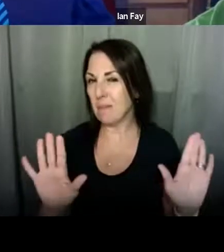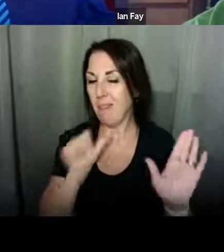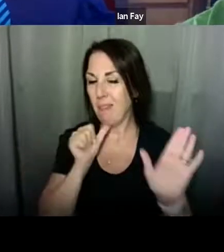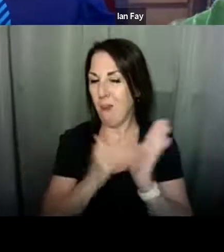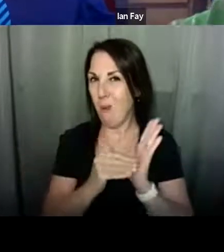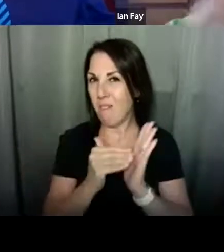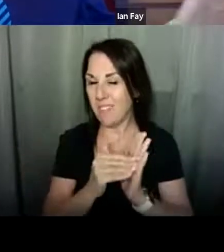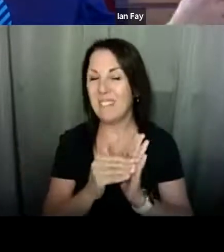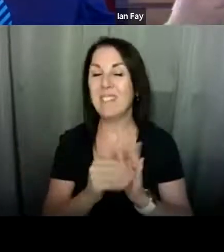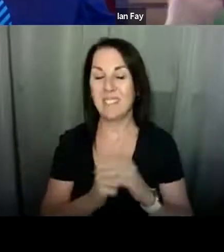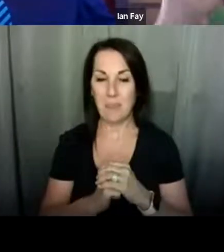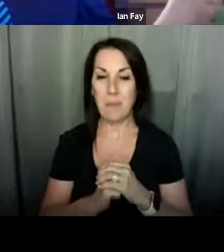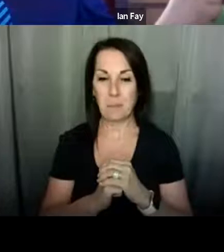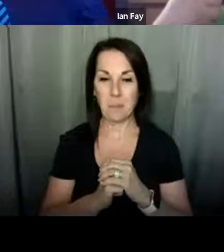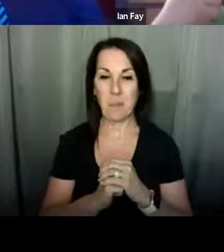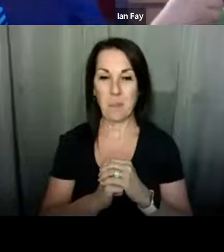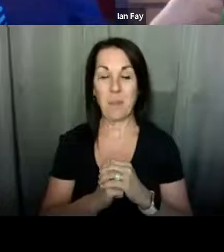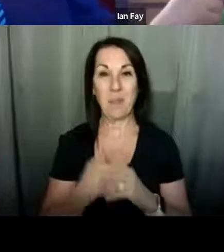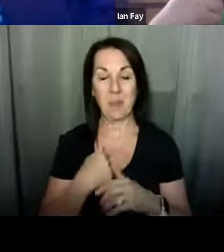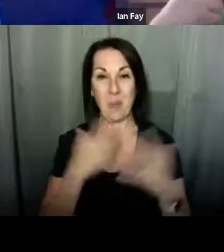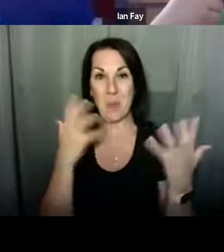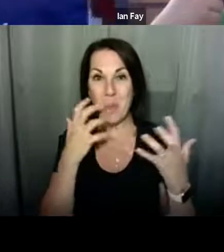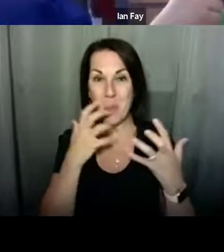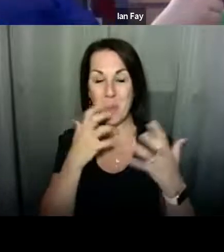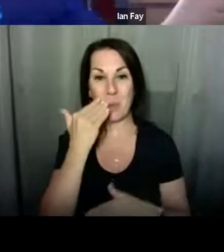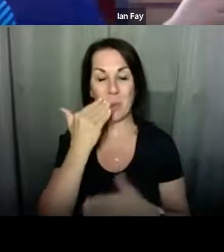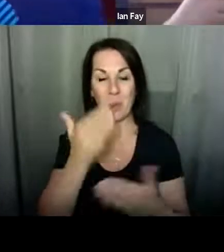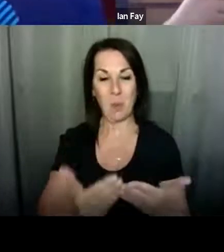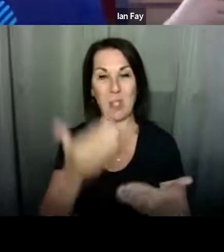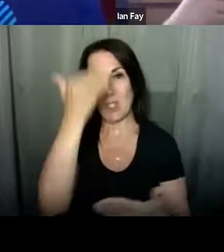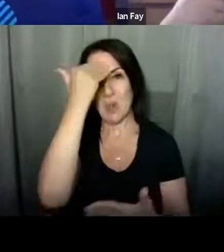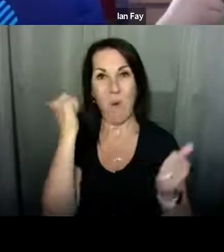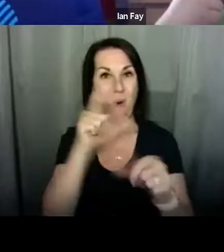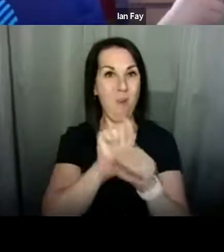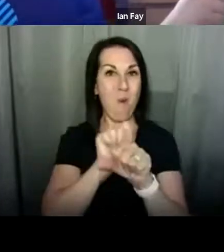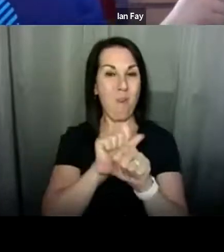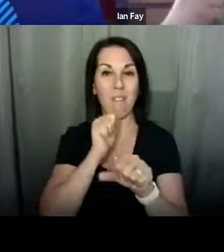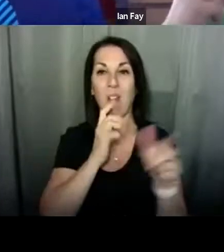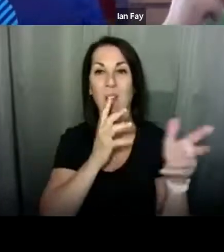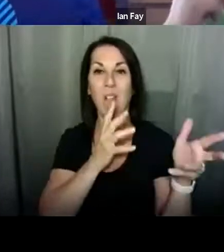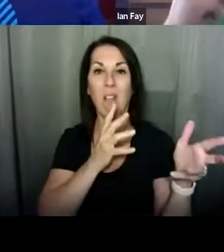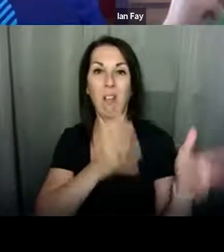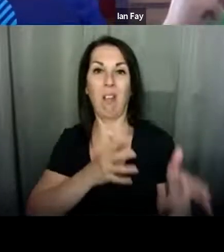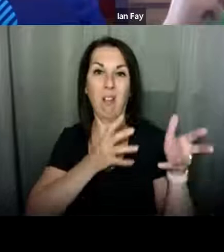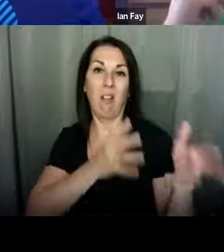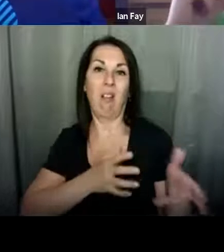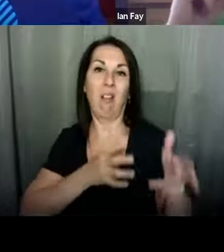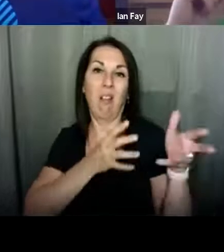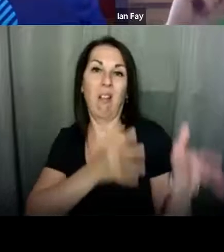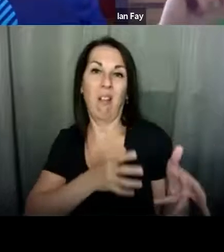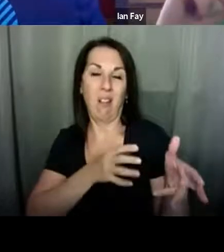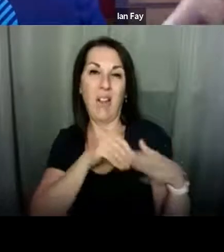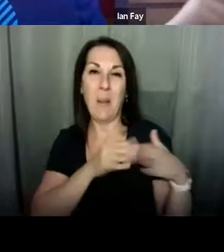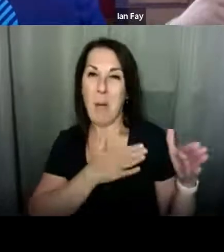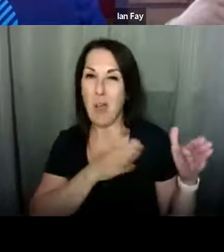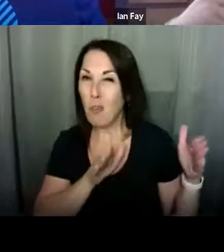often. So, yeah, I was just like, wow, it was good to know that all the work is not just gonna, like, sit in my room, or,